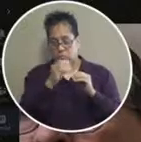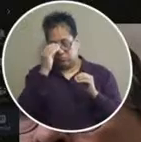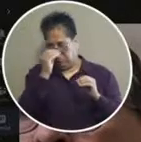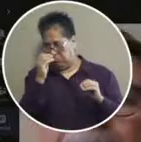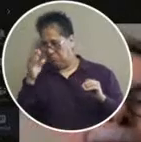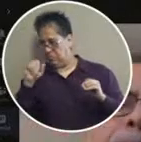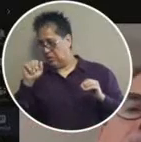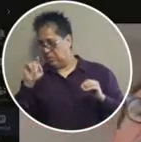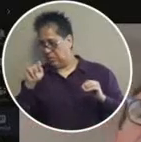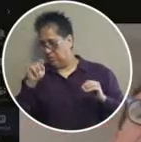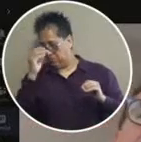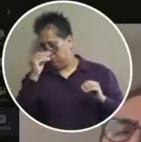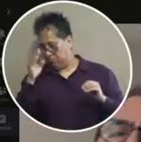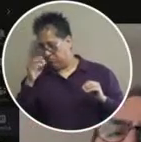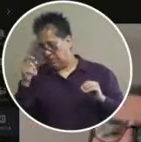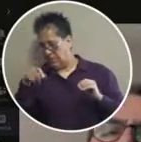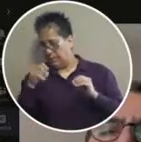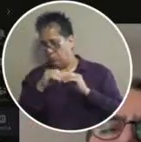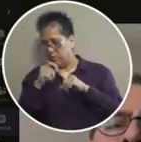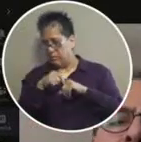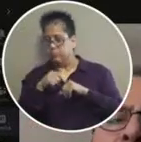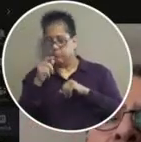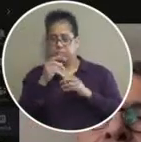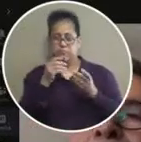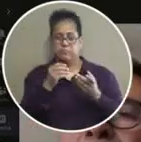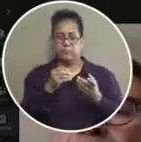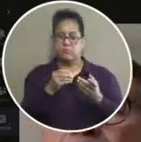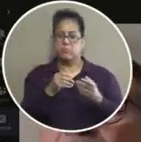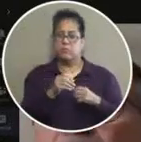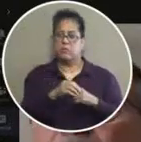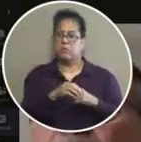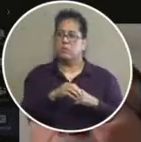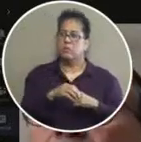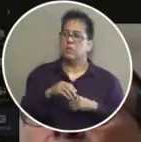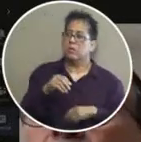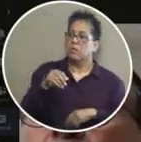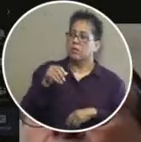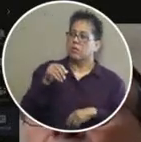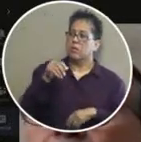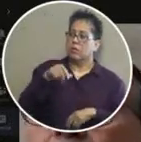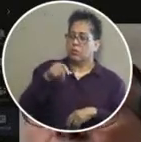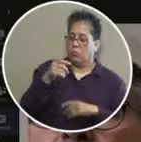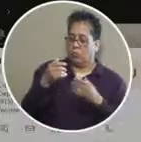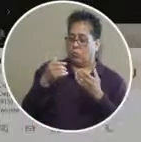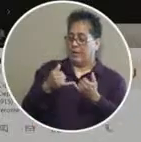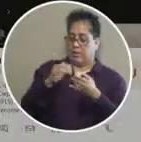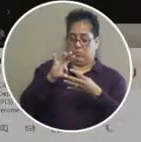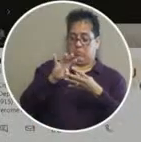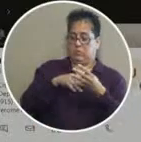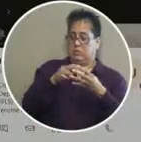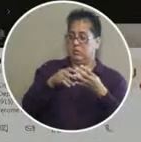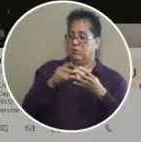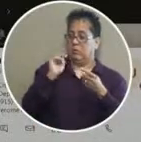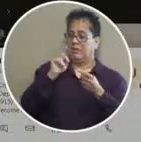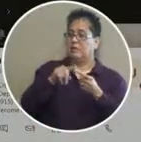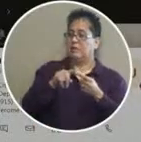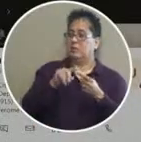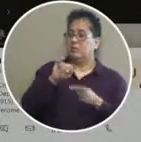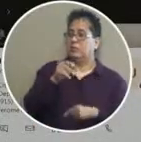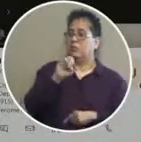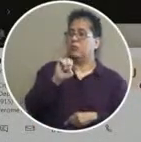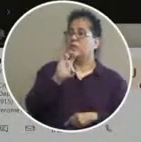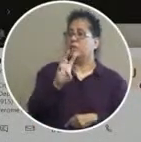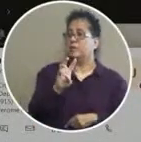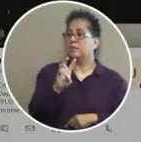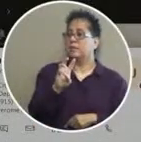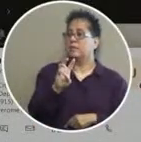I'll make that request as well. Okay. Thank you. Right now, they're scheduled right now through the 6th of June.